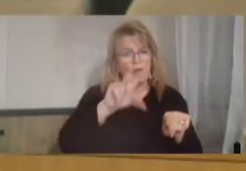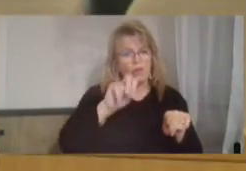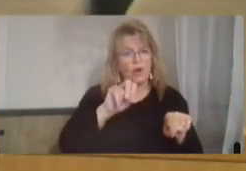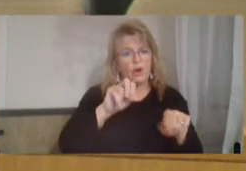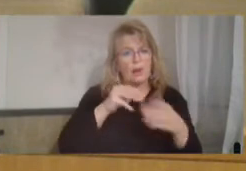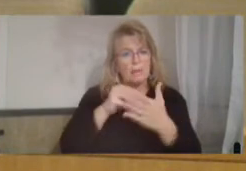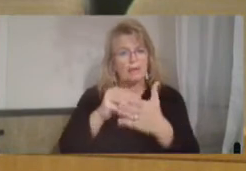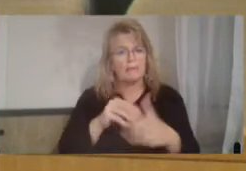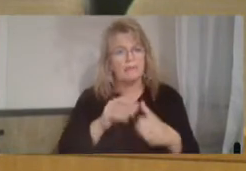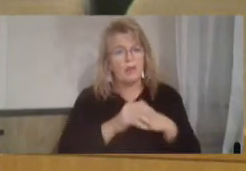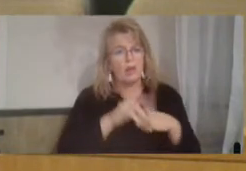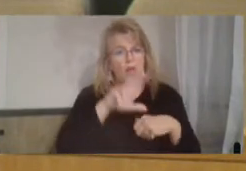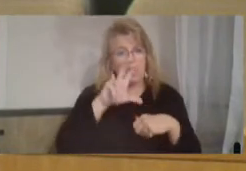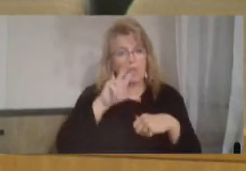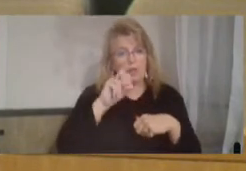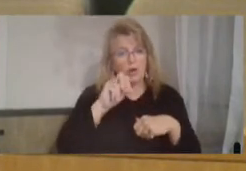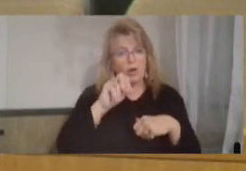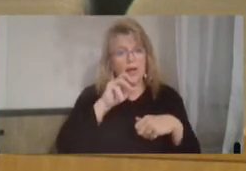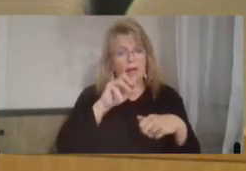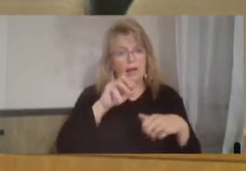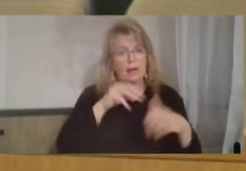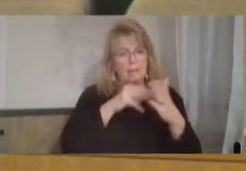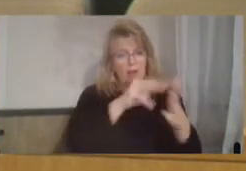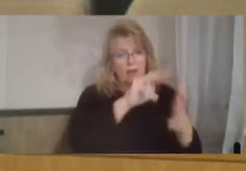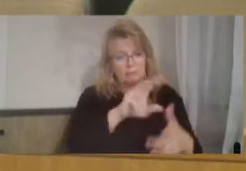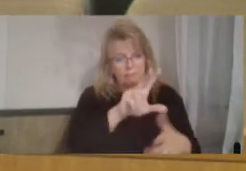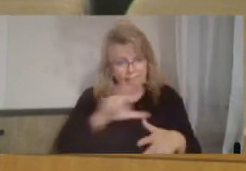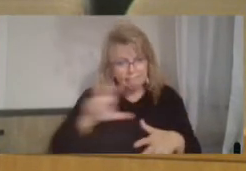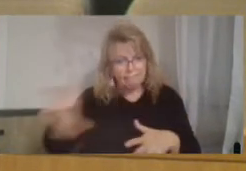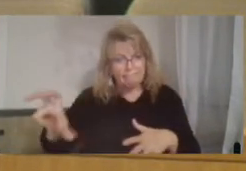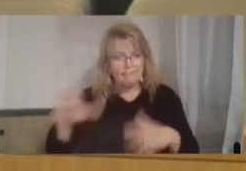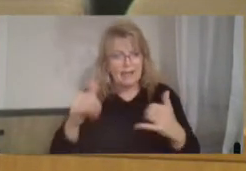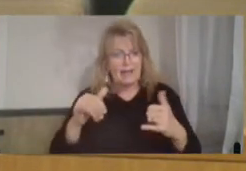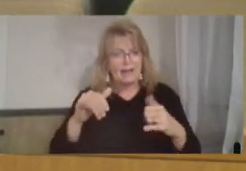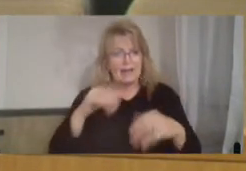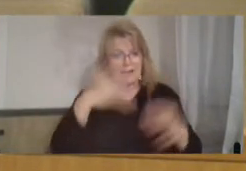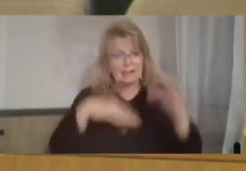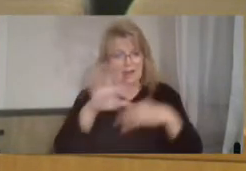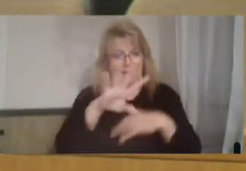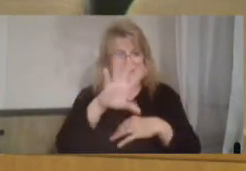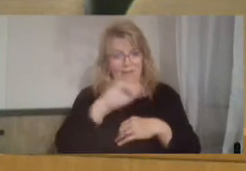reallocating the $30 million, but then we're also talking about now instead of 50% of the gravel lot,